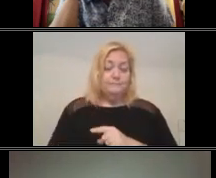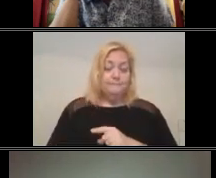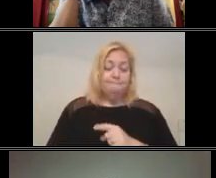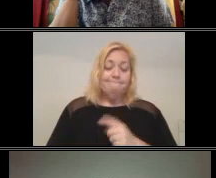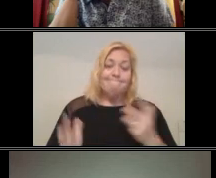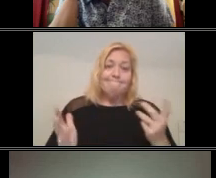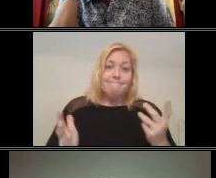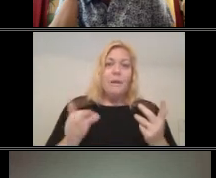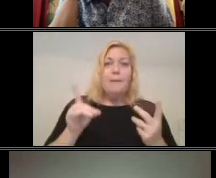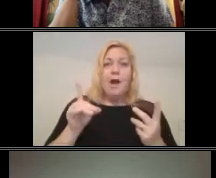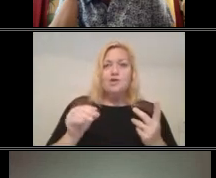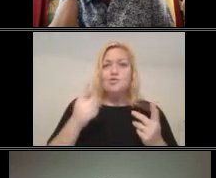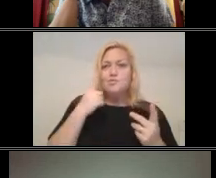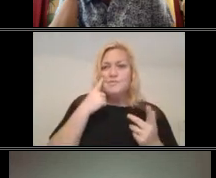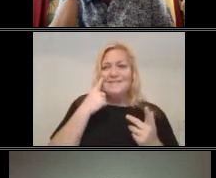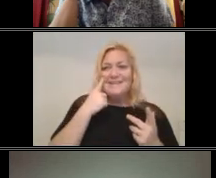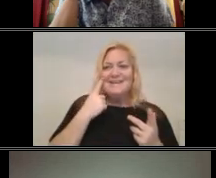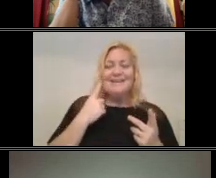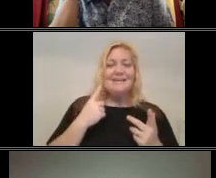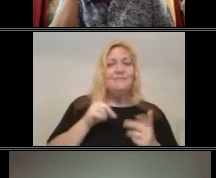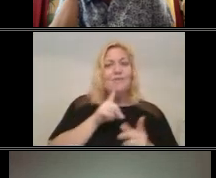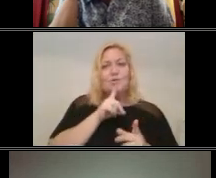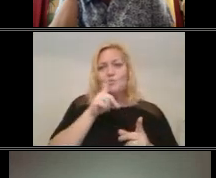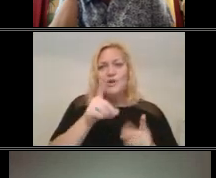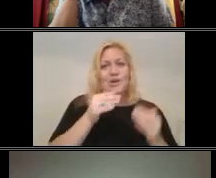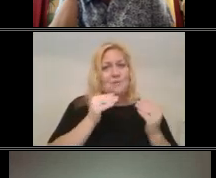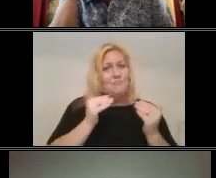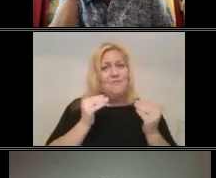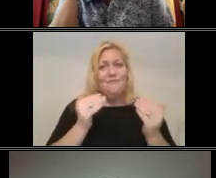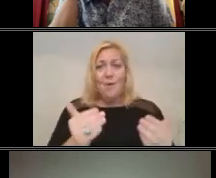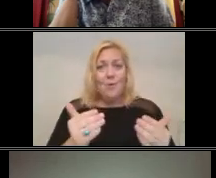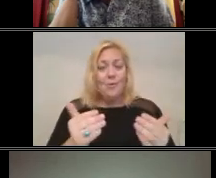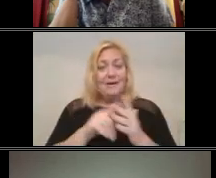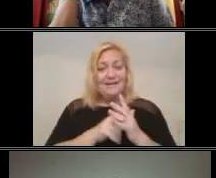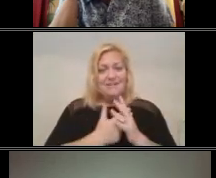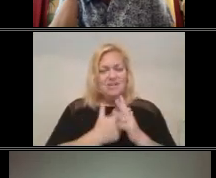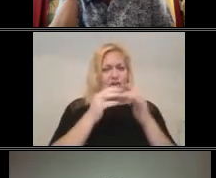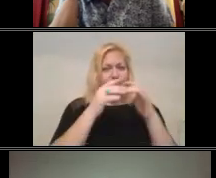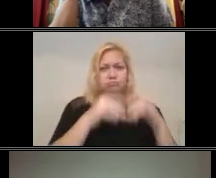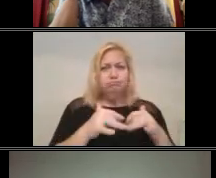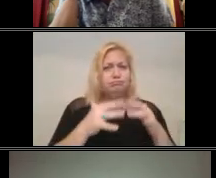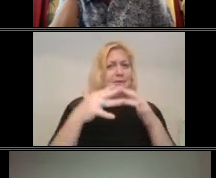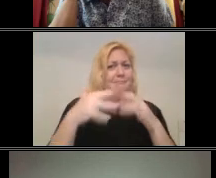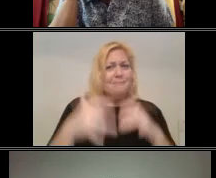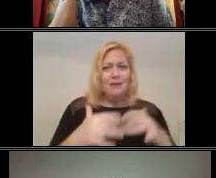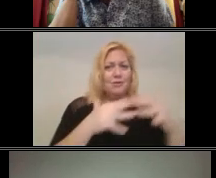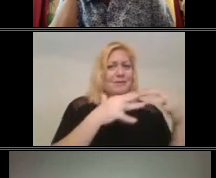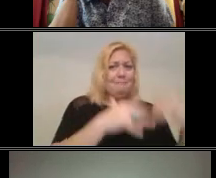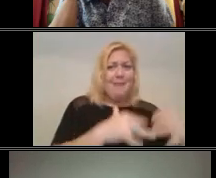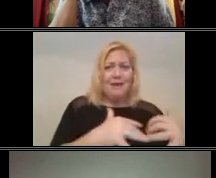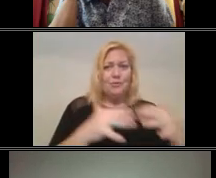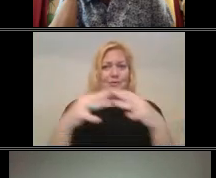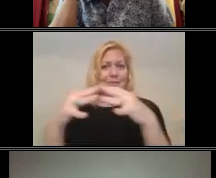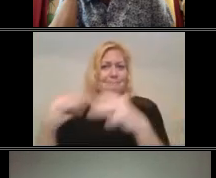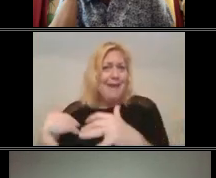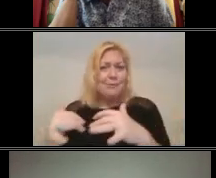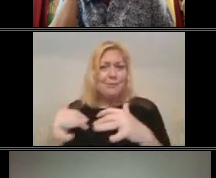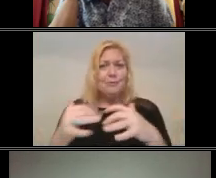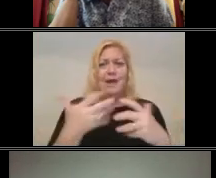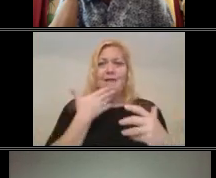But I do think that it's like to really move forward and to start dismantling and have